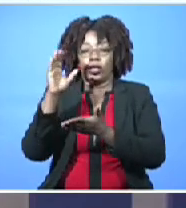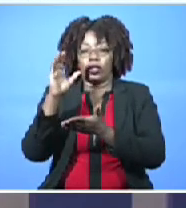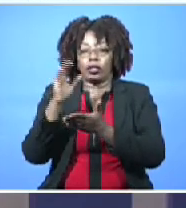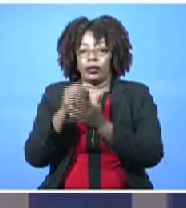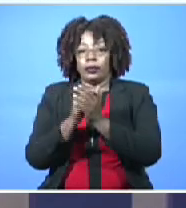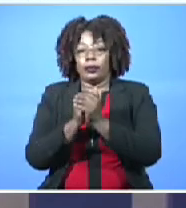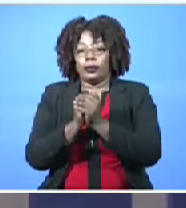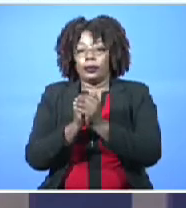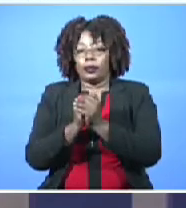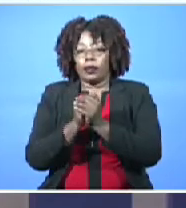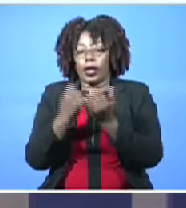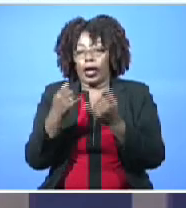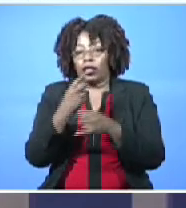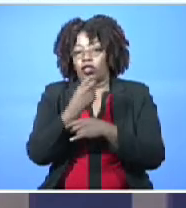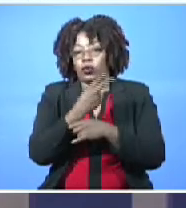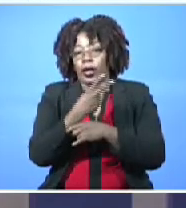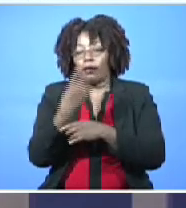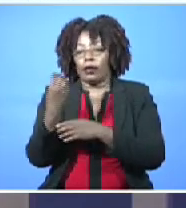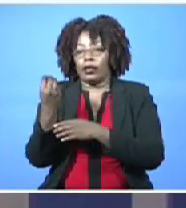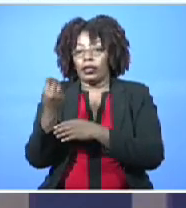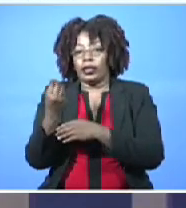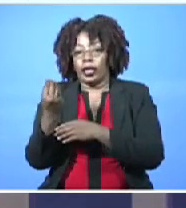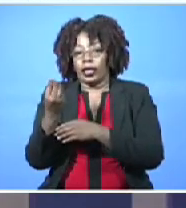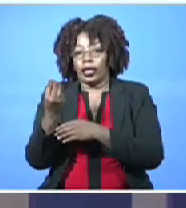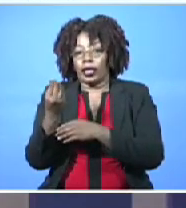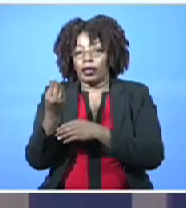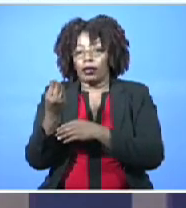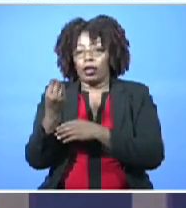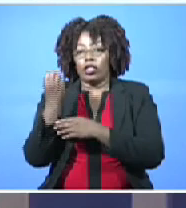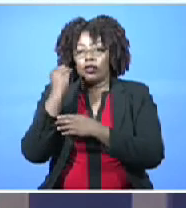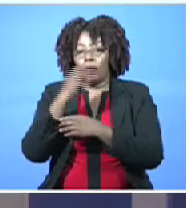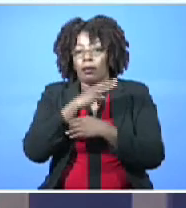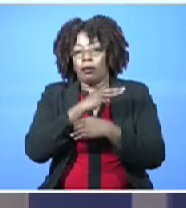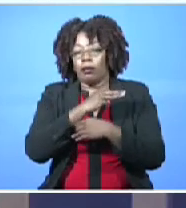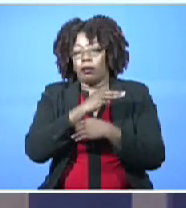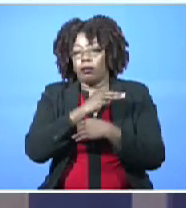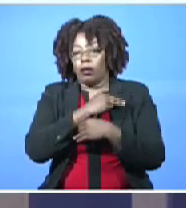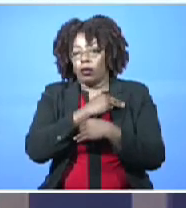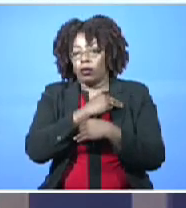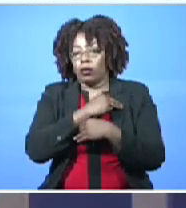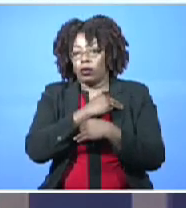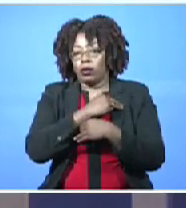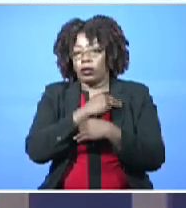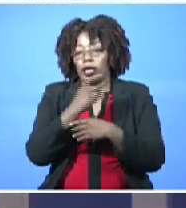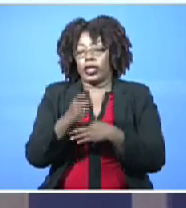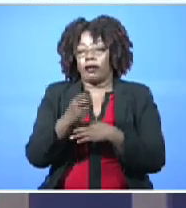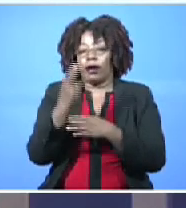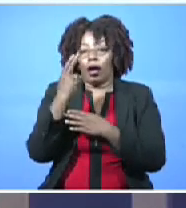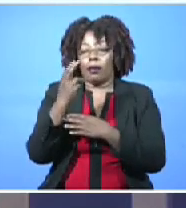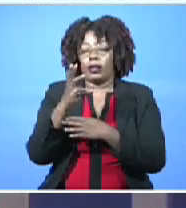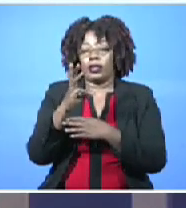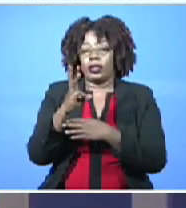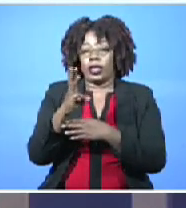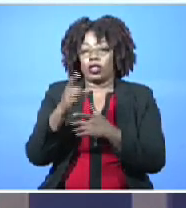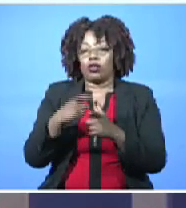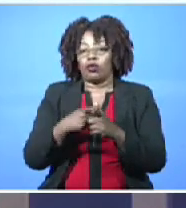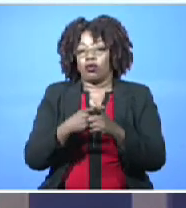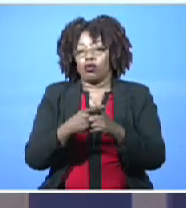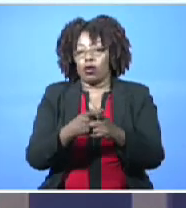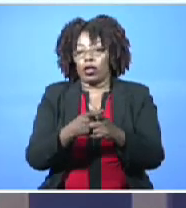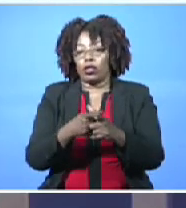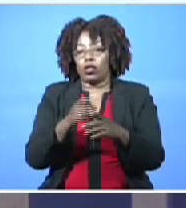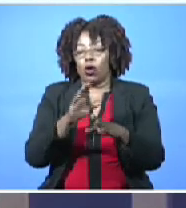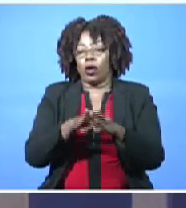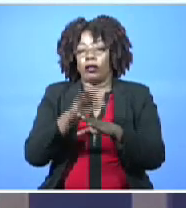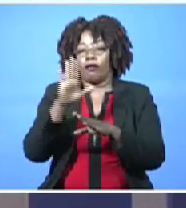College of Florida 12-0. Chavez Fernando getting the start on the mound. He went 3 innings, giving up 6 runs, 5 of those earned on 5